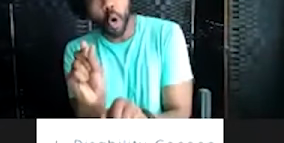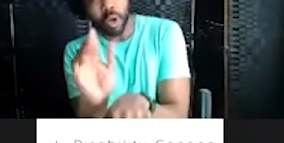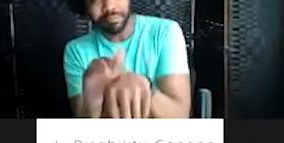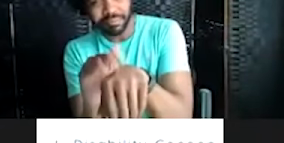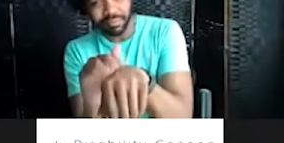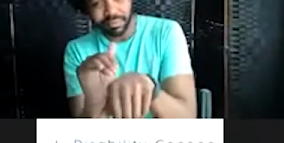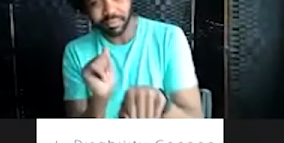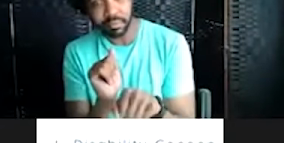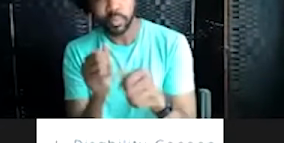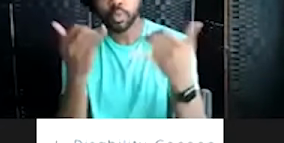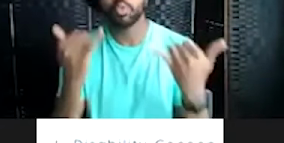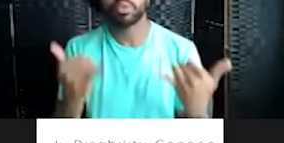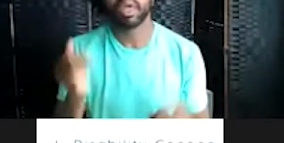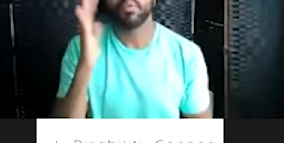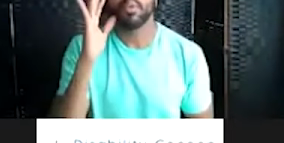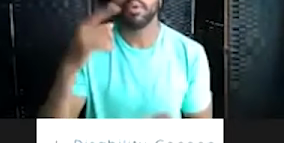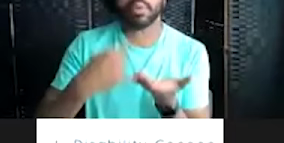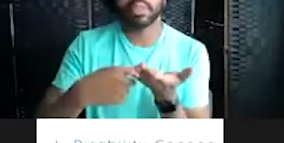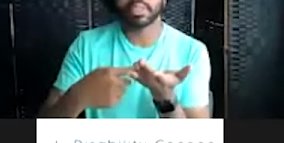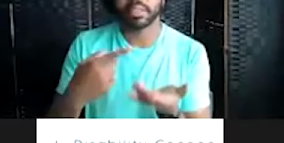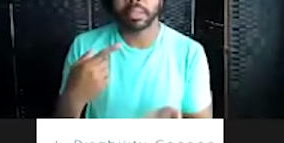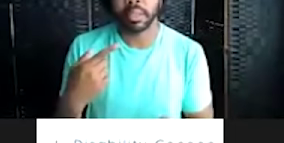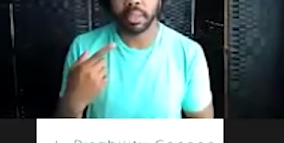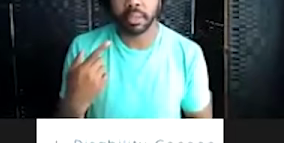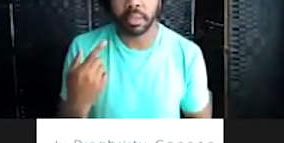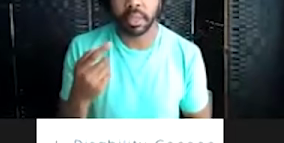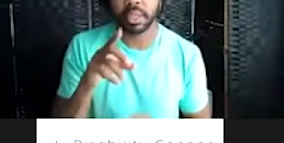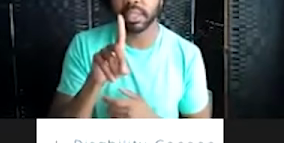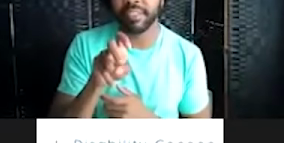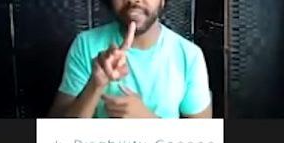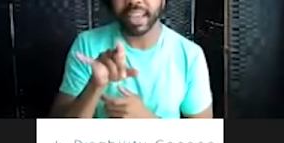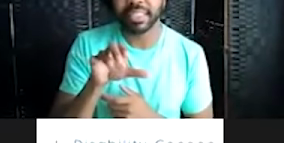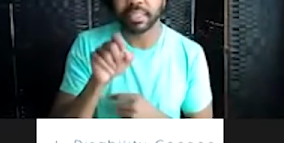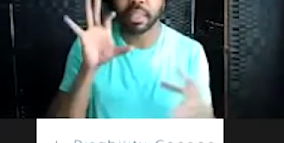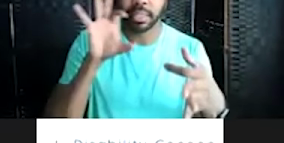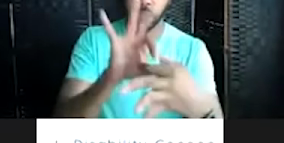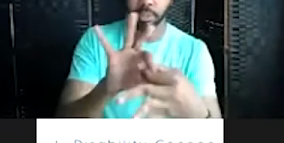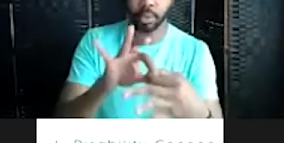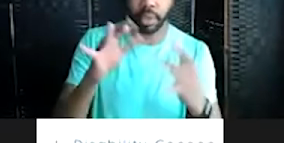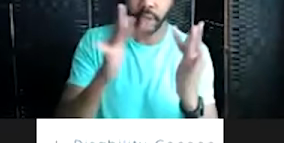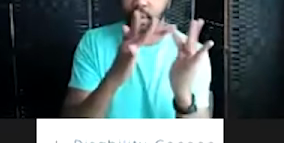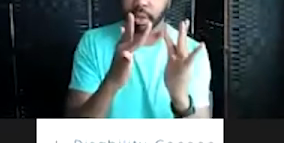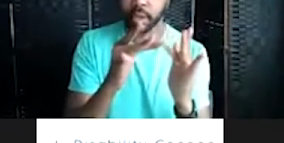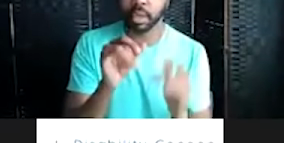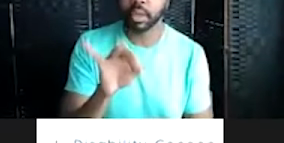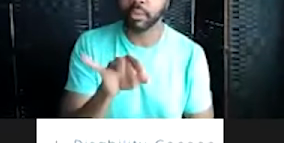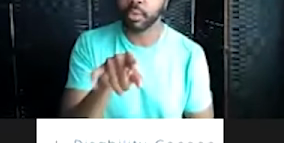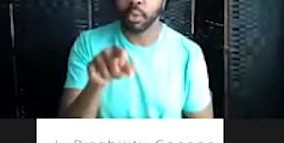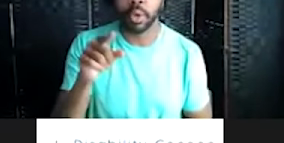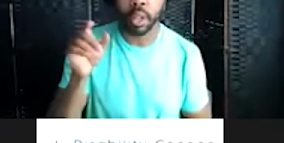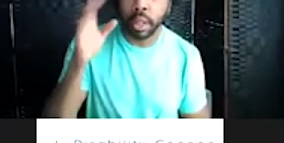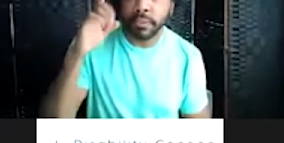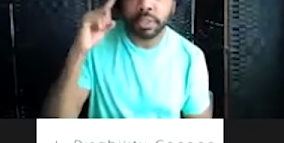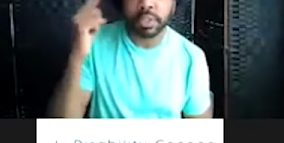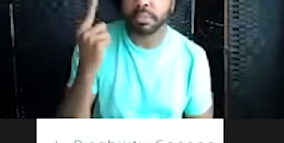about devices that are connected to the internet. If you're looking for something that isn't connected to the